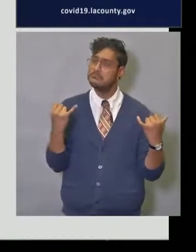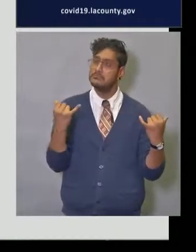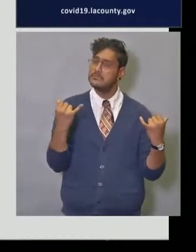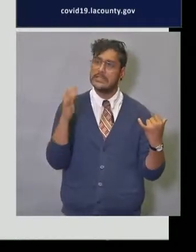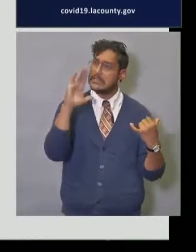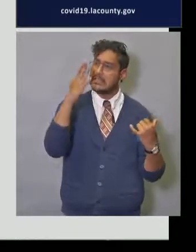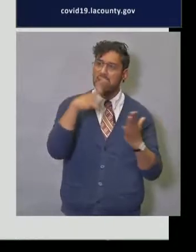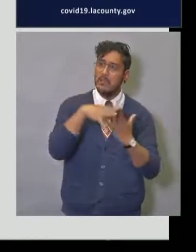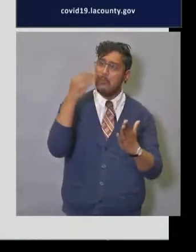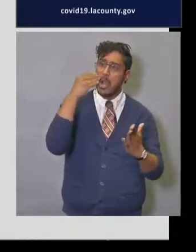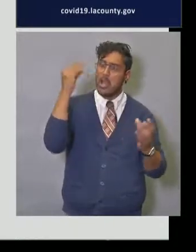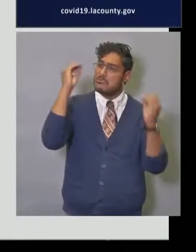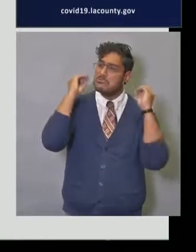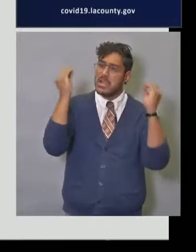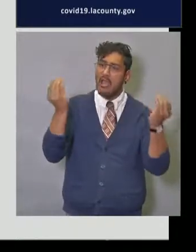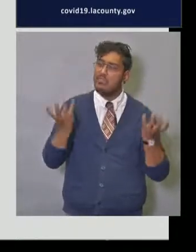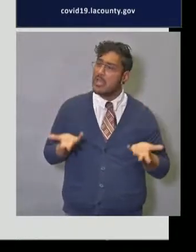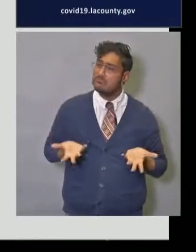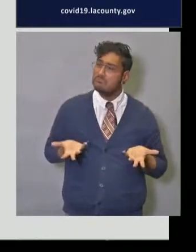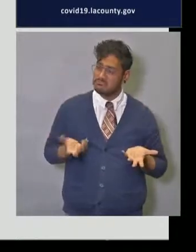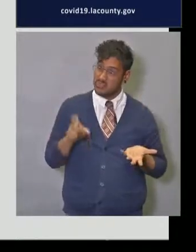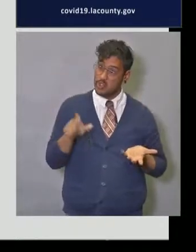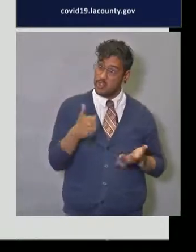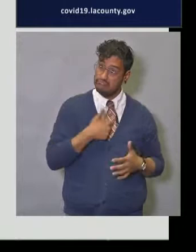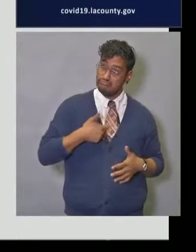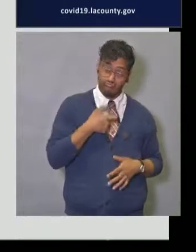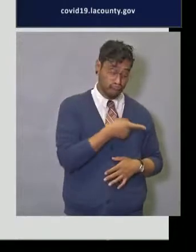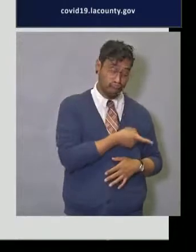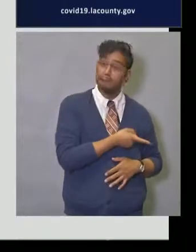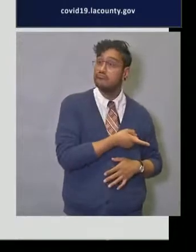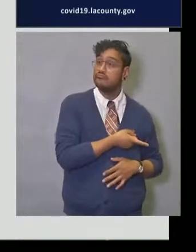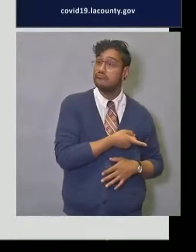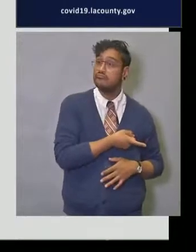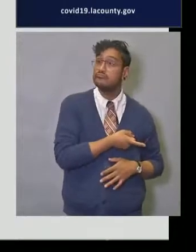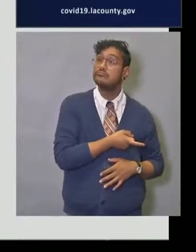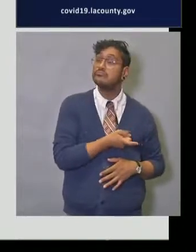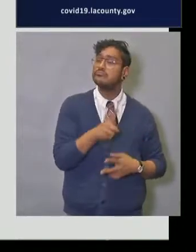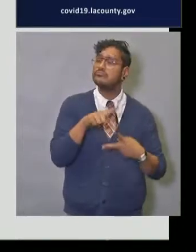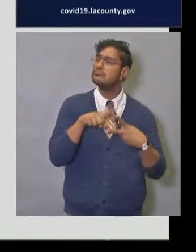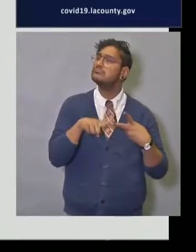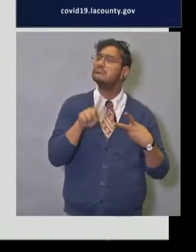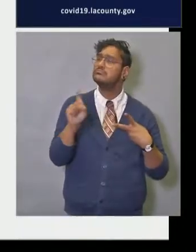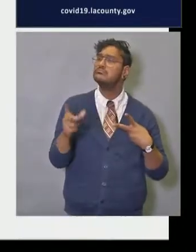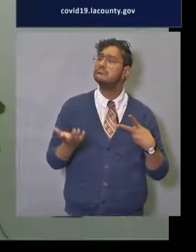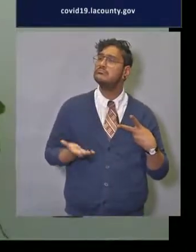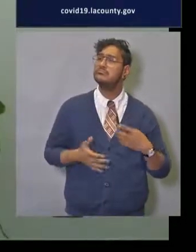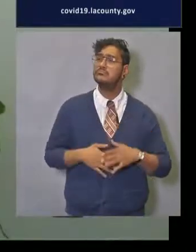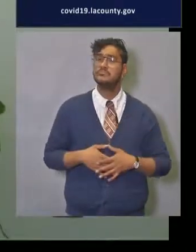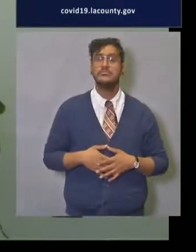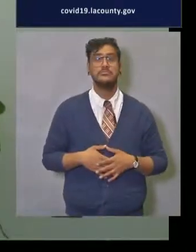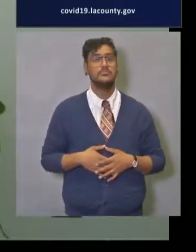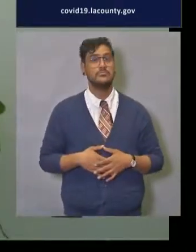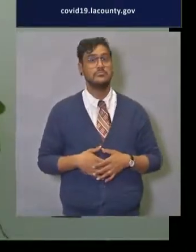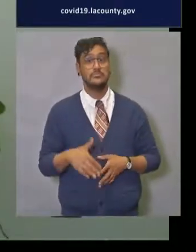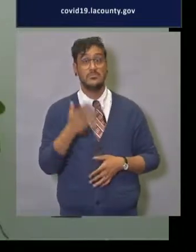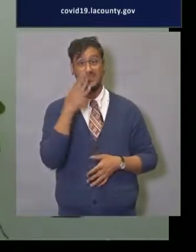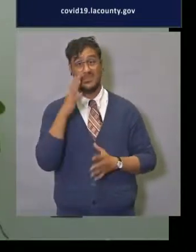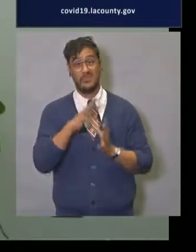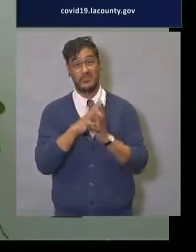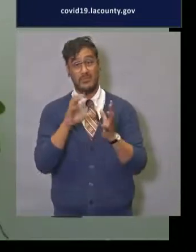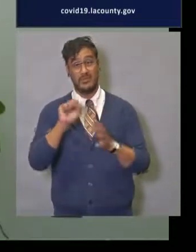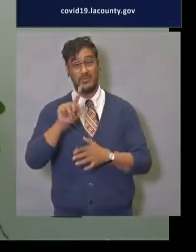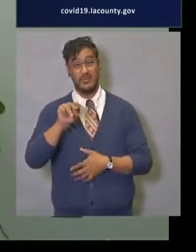access? So those are my questions. Thanks. Yeah, thanks a lot, Stephanie. Let me just start with